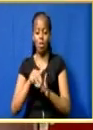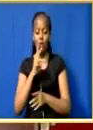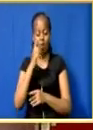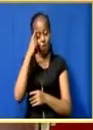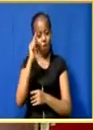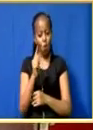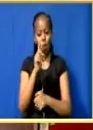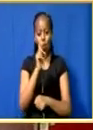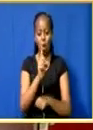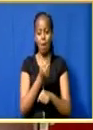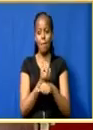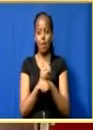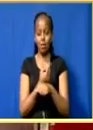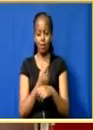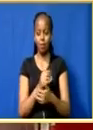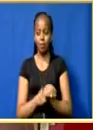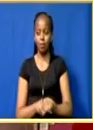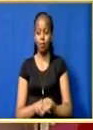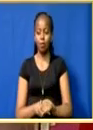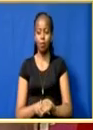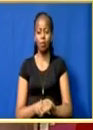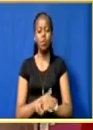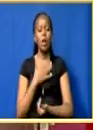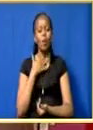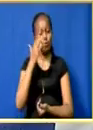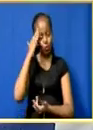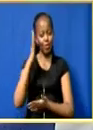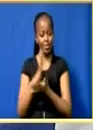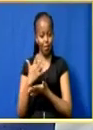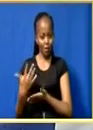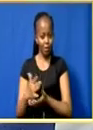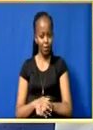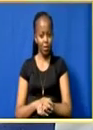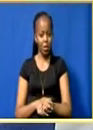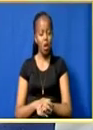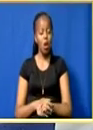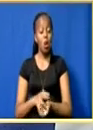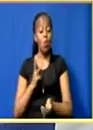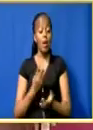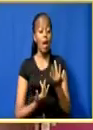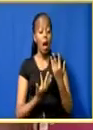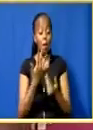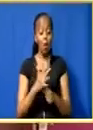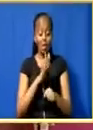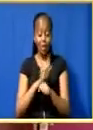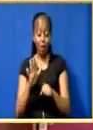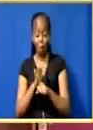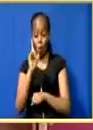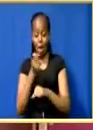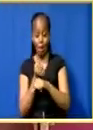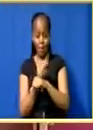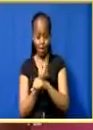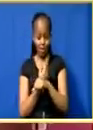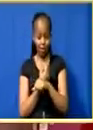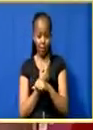about 1 minute. I'm curious about something. Yes. So we're boiling the sukuma wiki for about